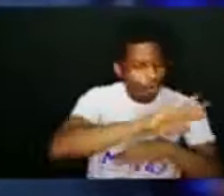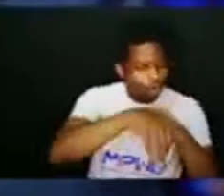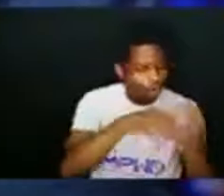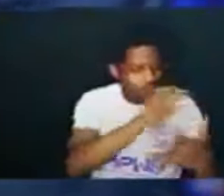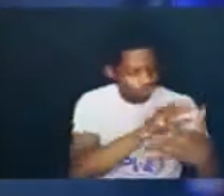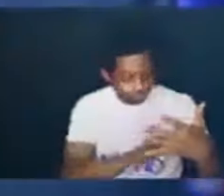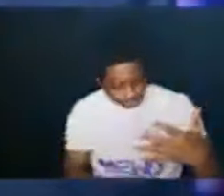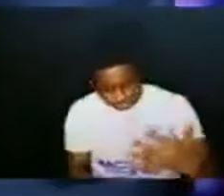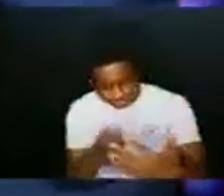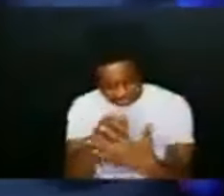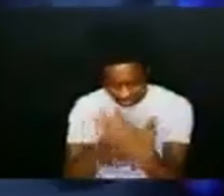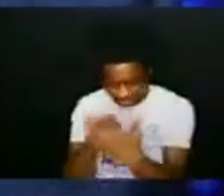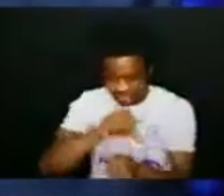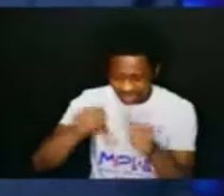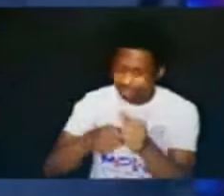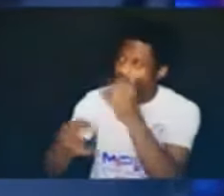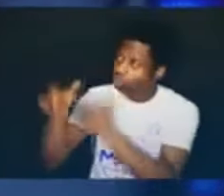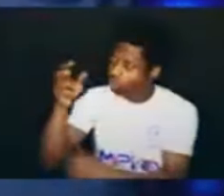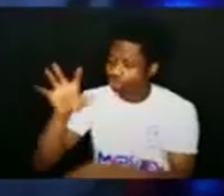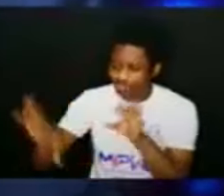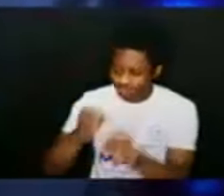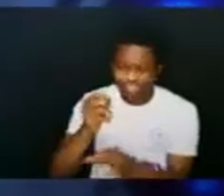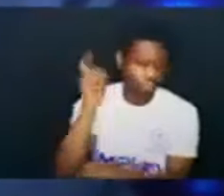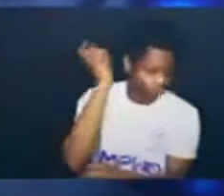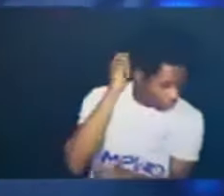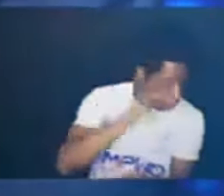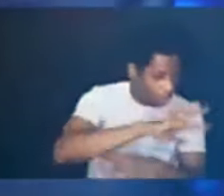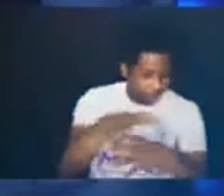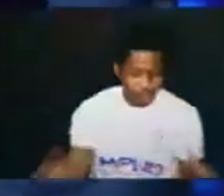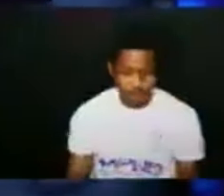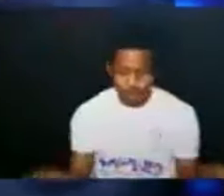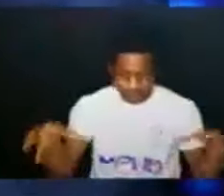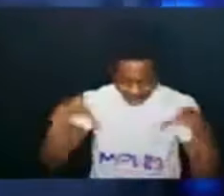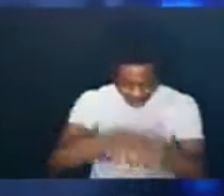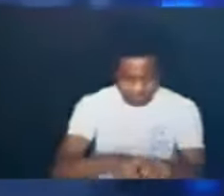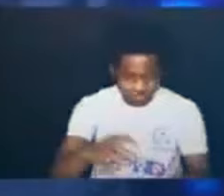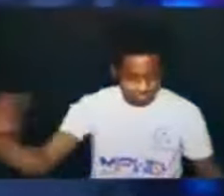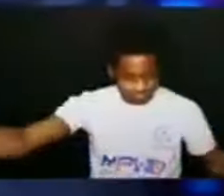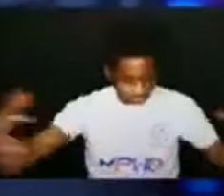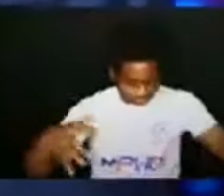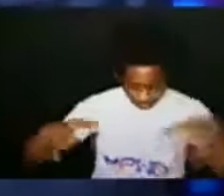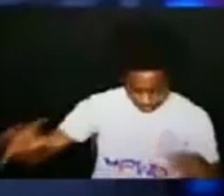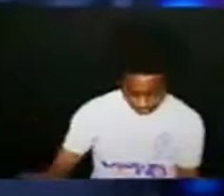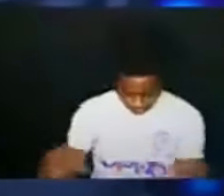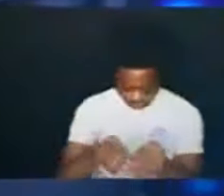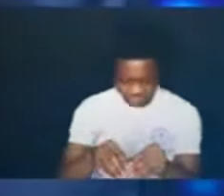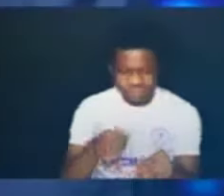and conscience, we are saying that if something is brought to